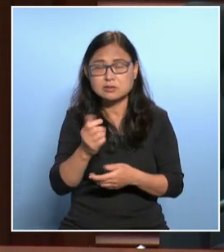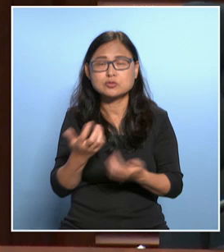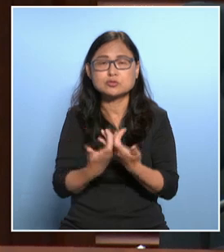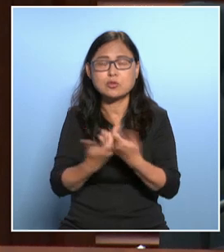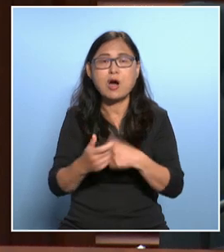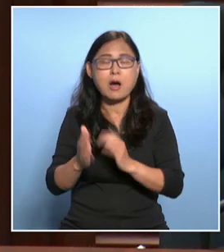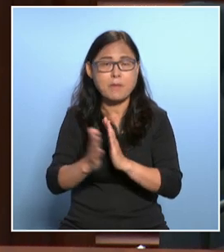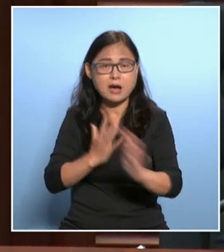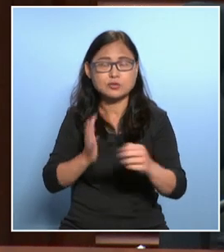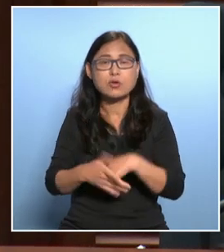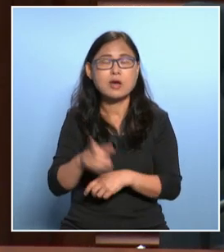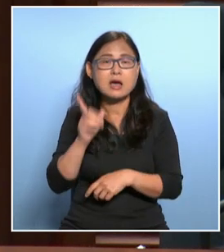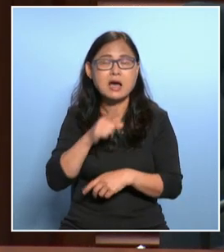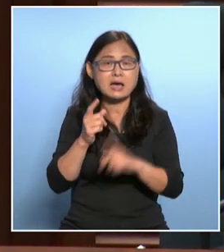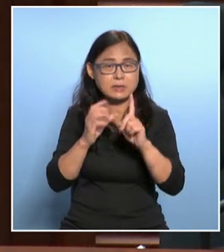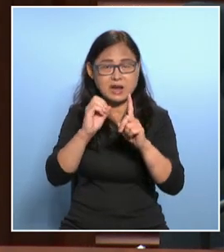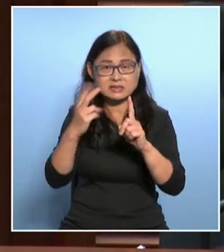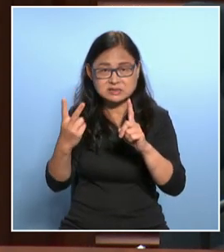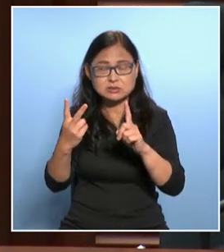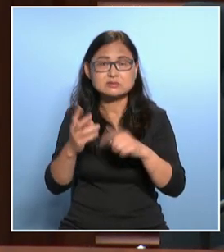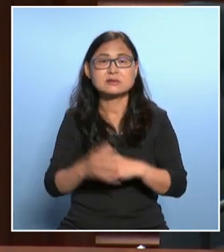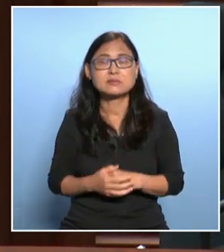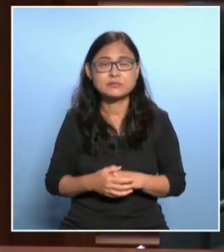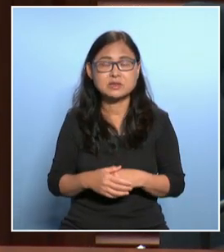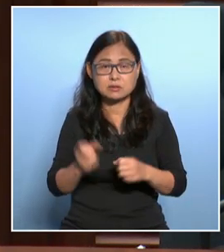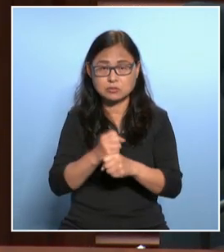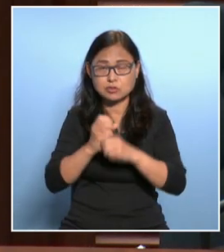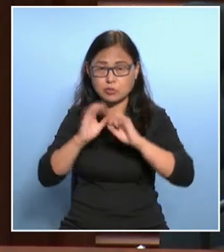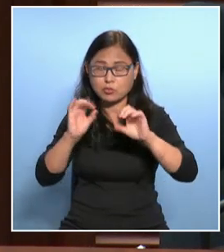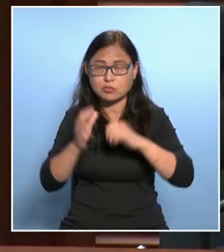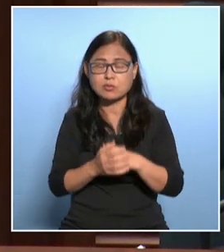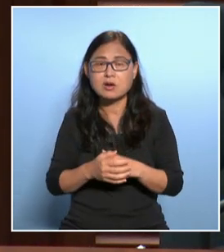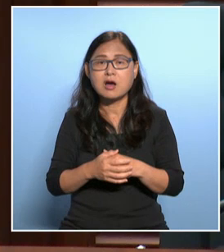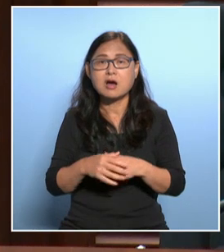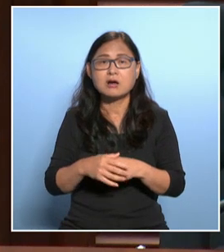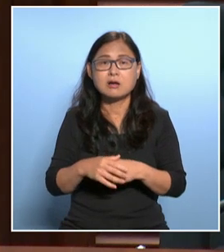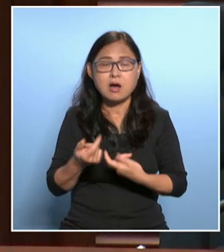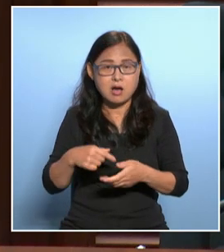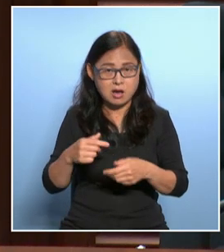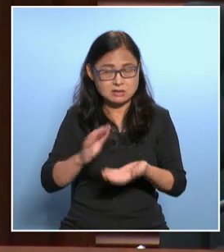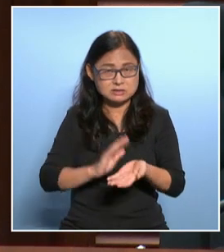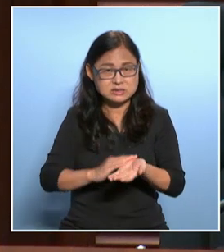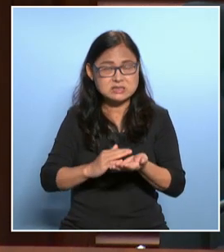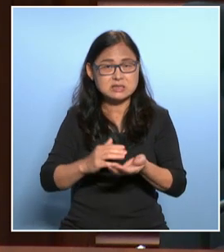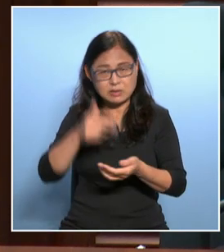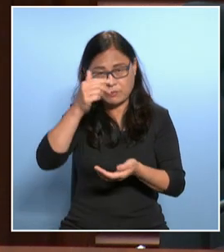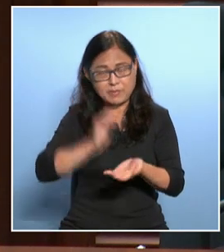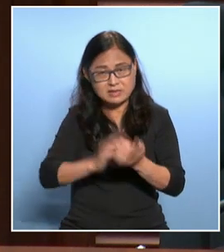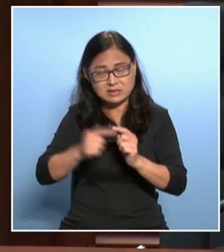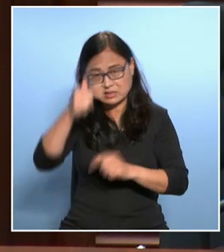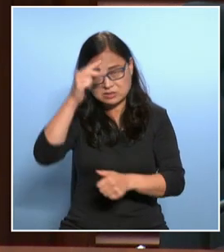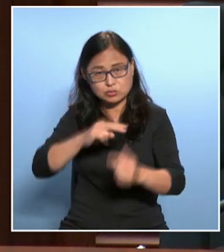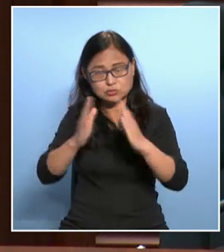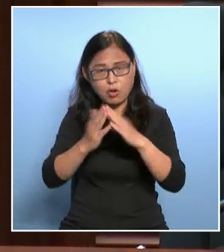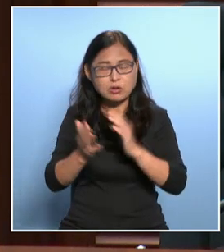is 102 weeks. That is the 90th percentile. The policy address also put forward streamlining the